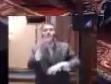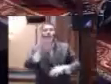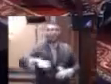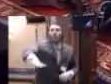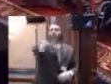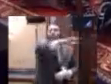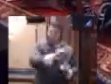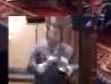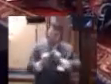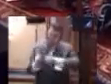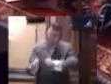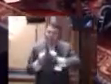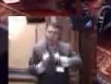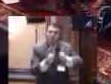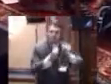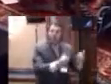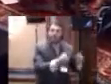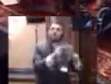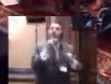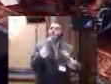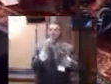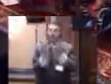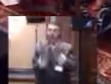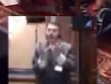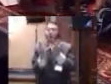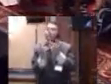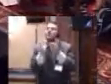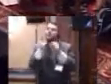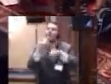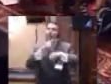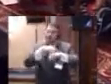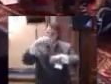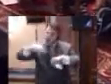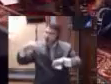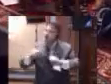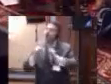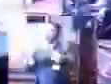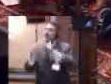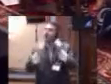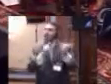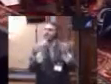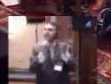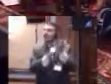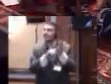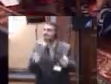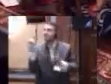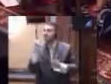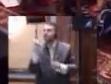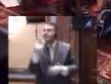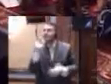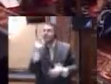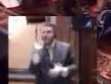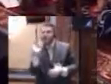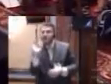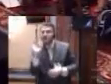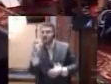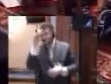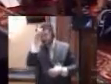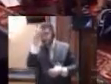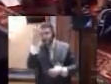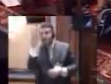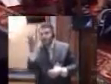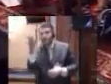the negotiations itself very much took place behind closed doors. It